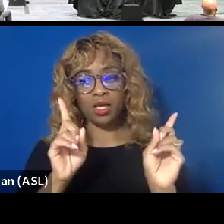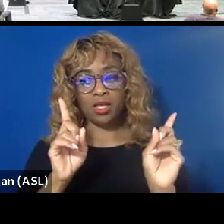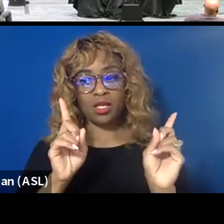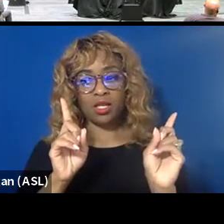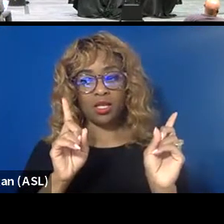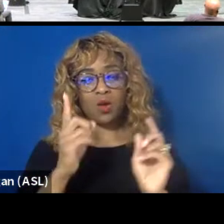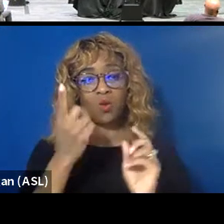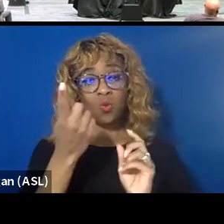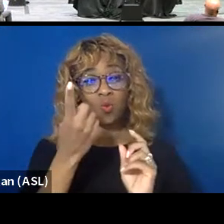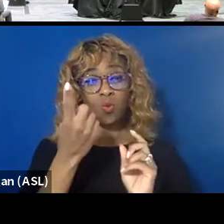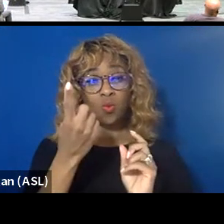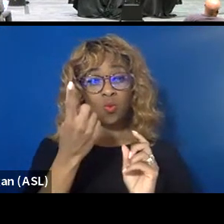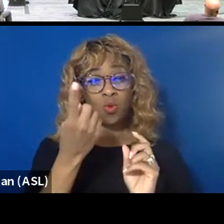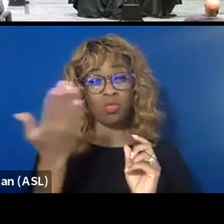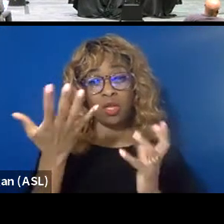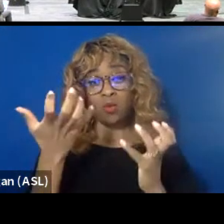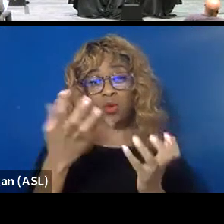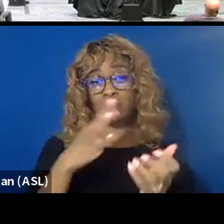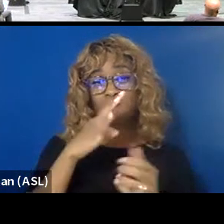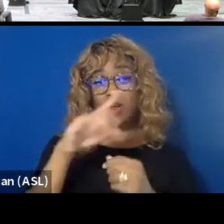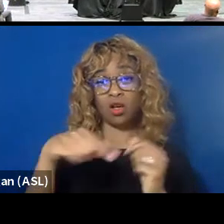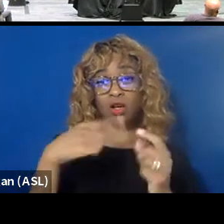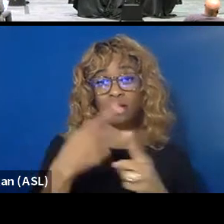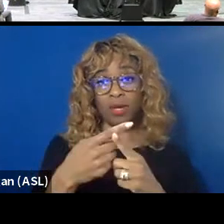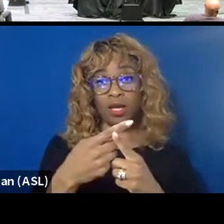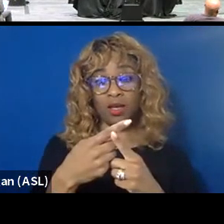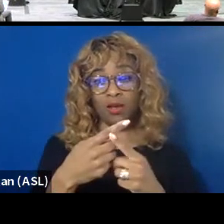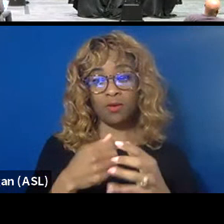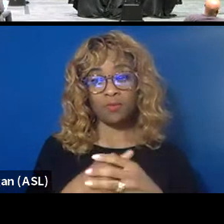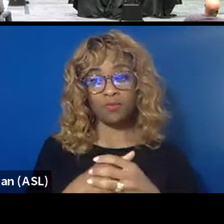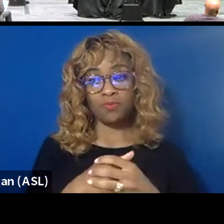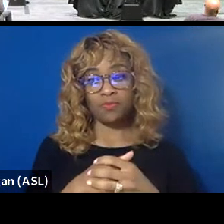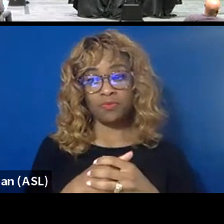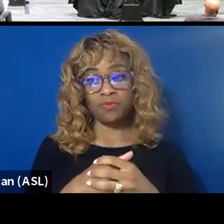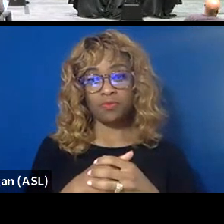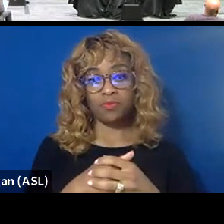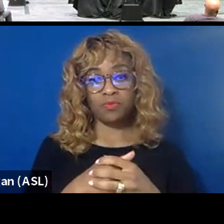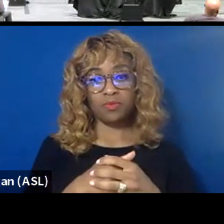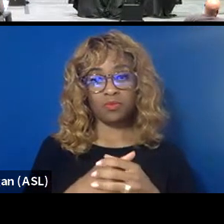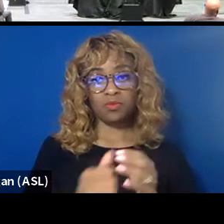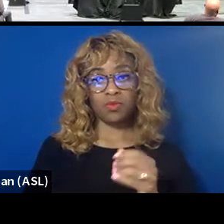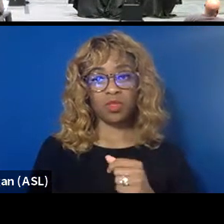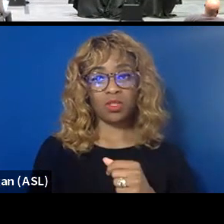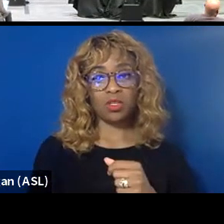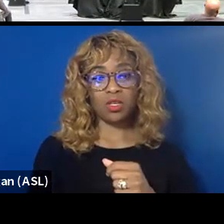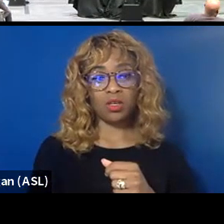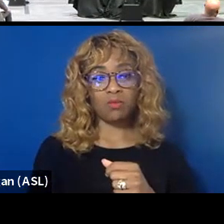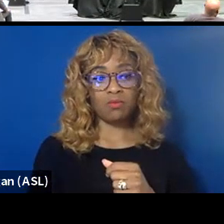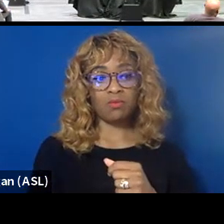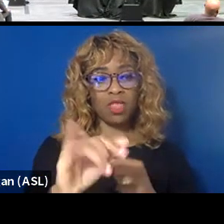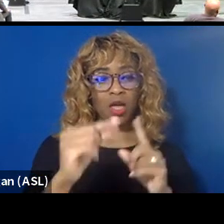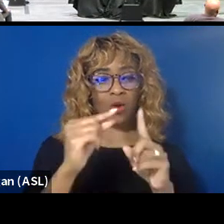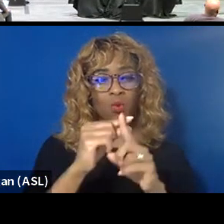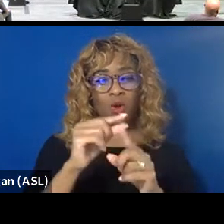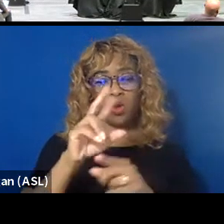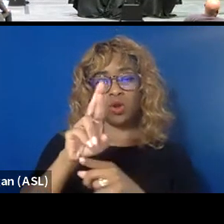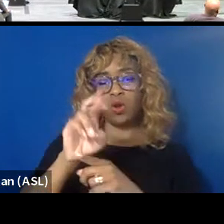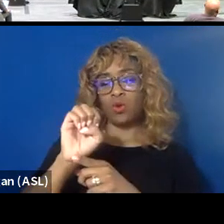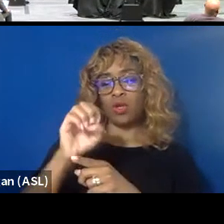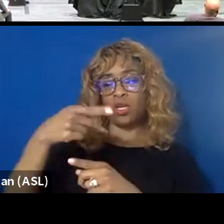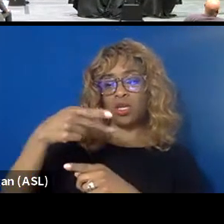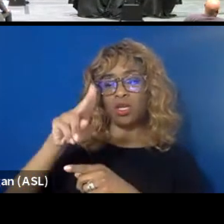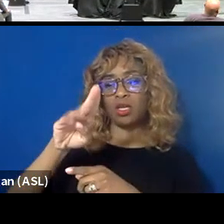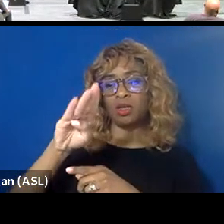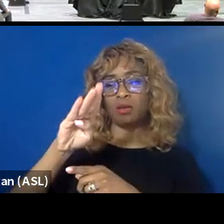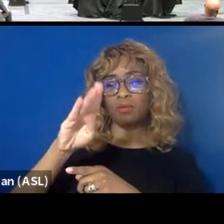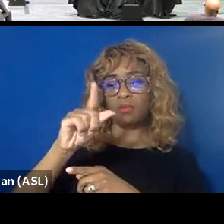one word I want to talk to you about in that is the word republic. And to the republic for